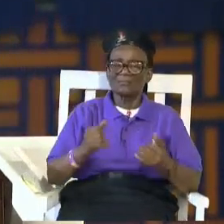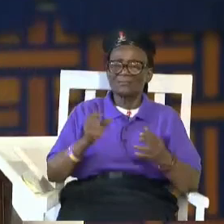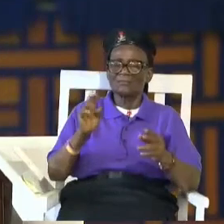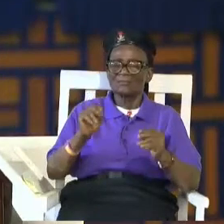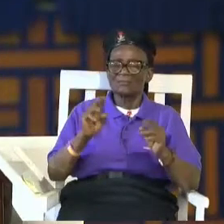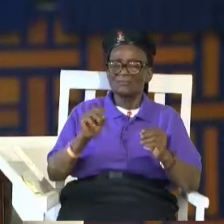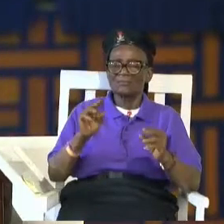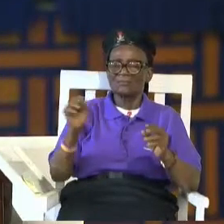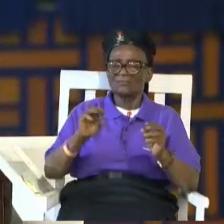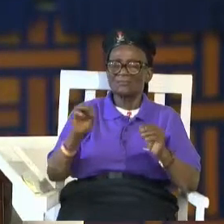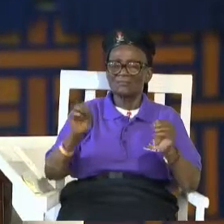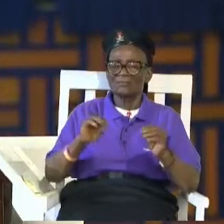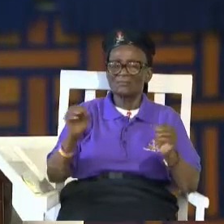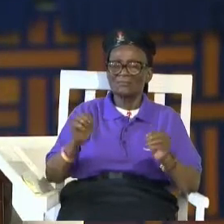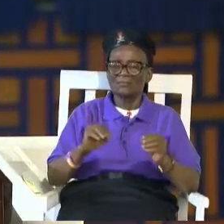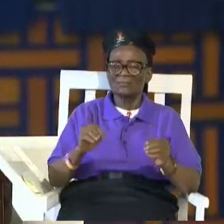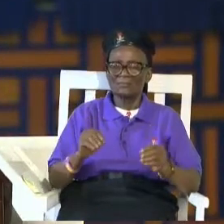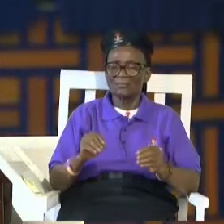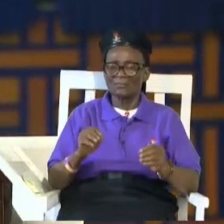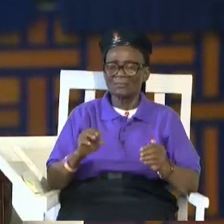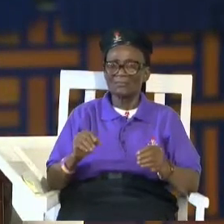No.